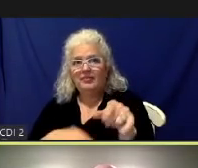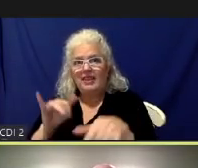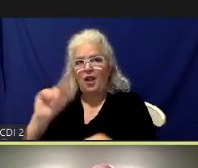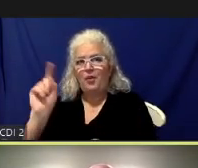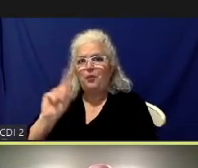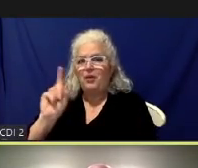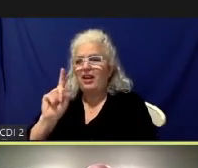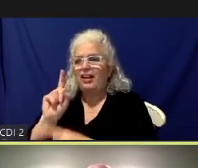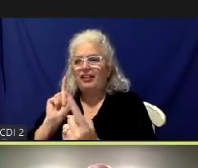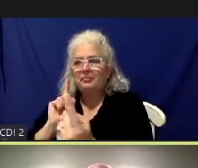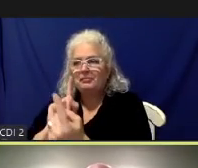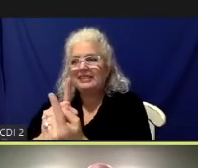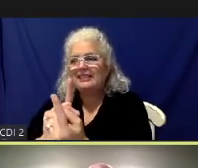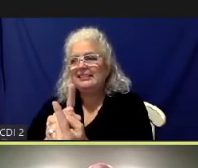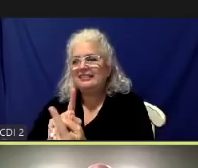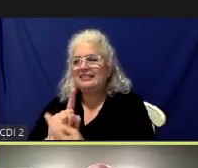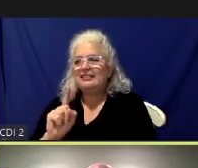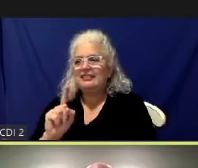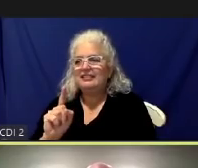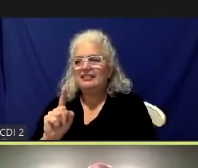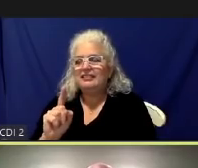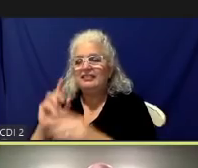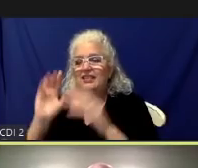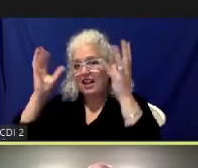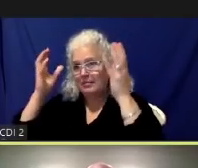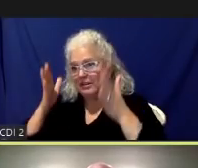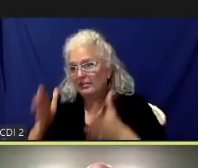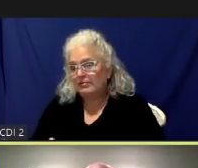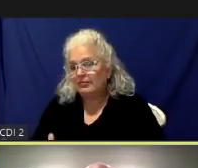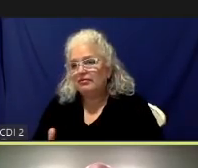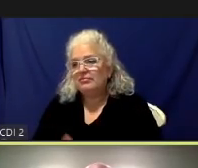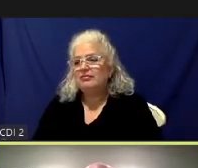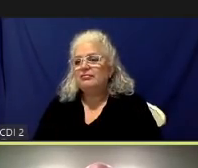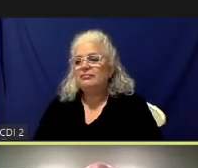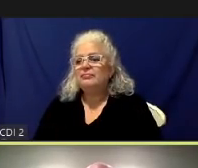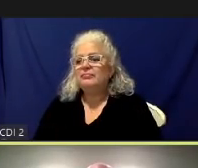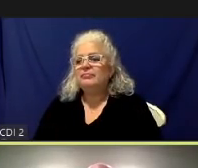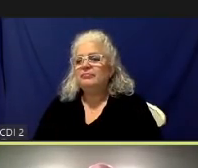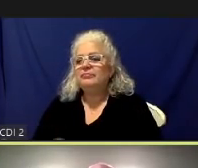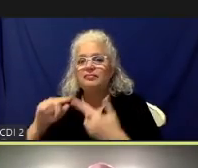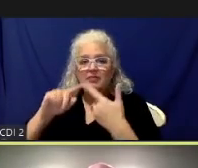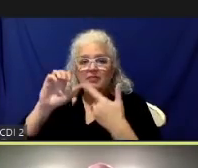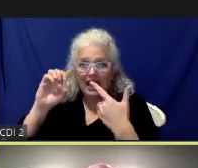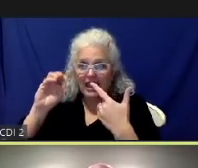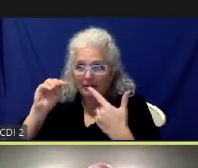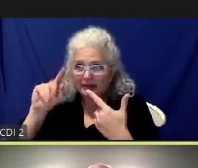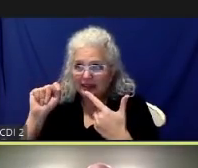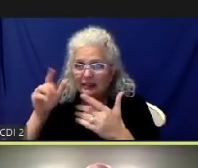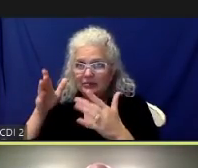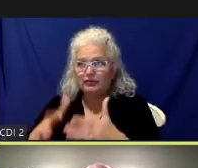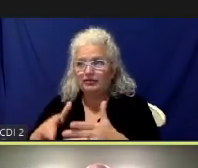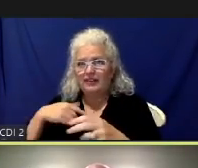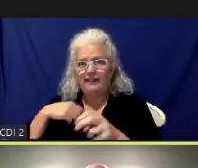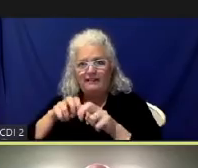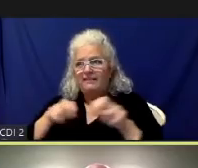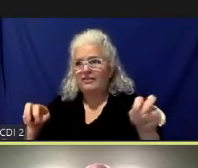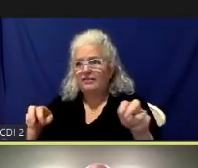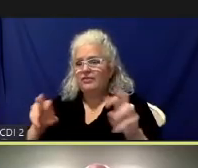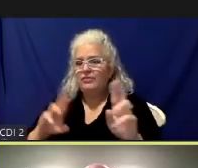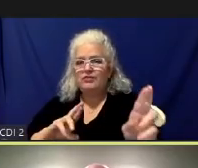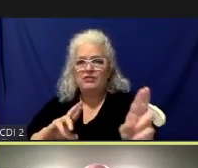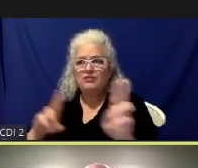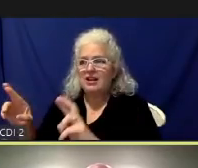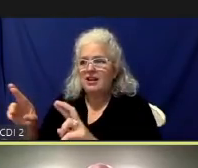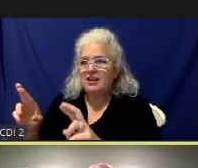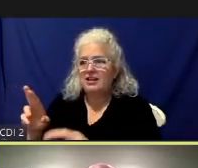nurses, doctors, as many as 25 some days, you'll walk into the room, you'll sit down next to